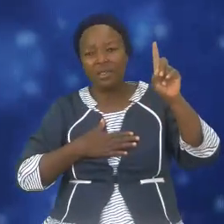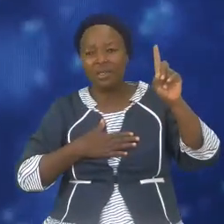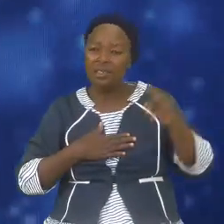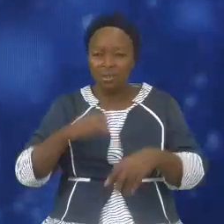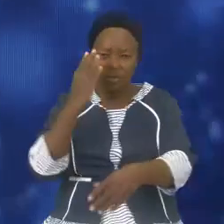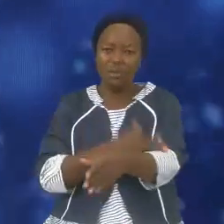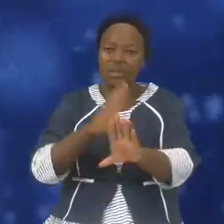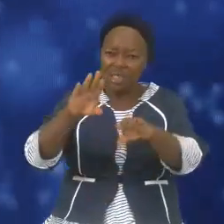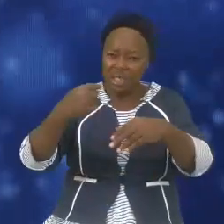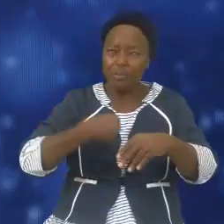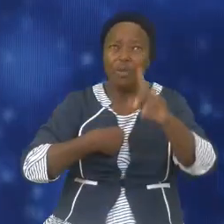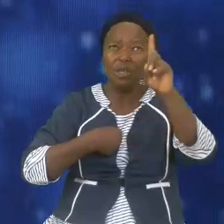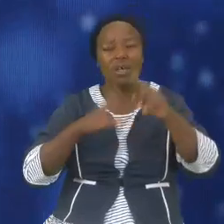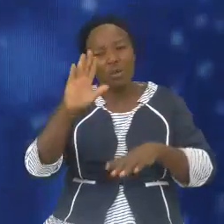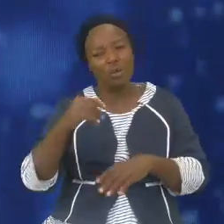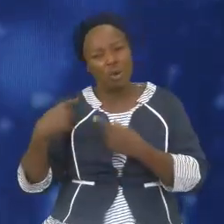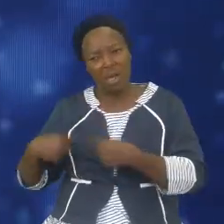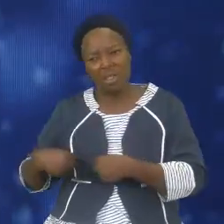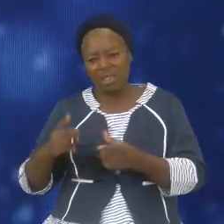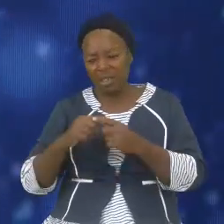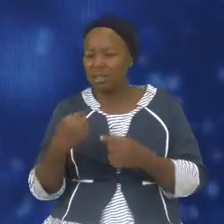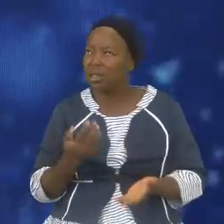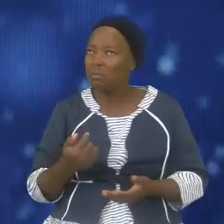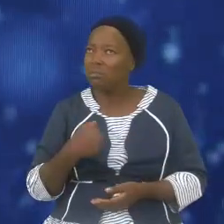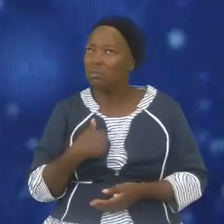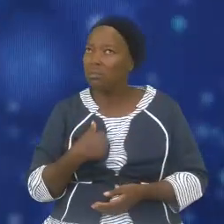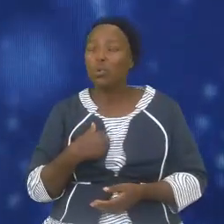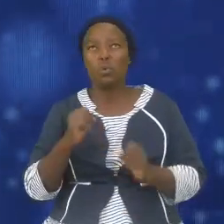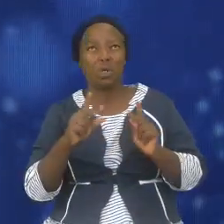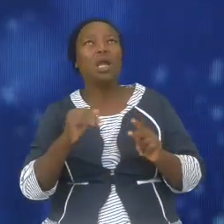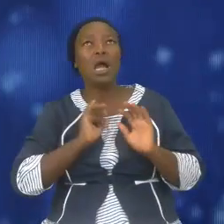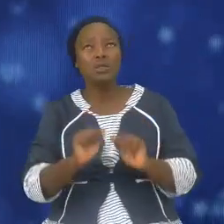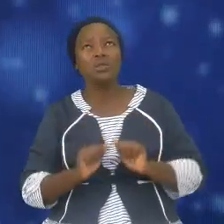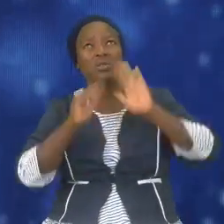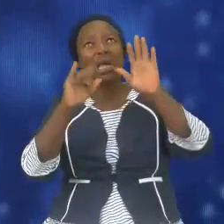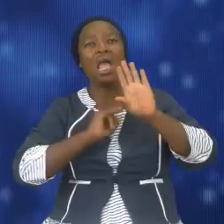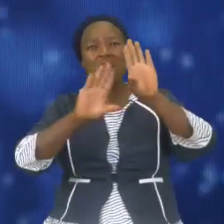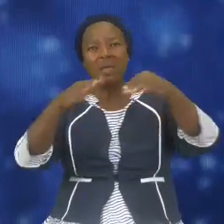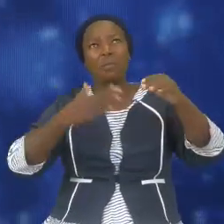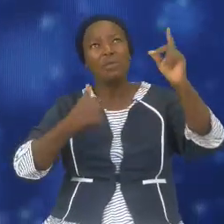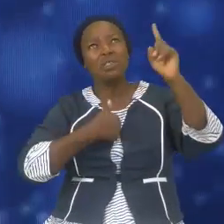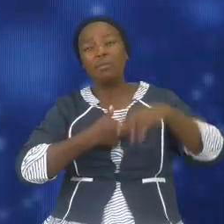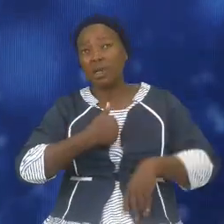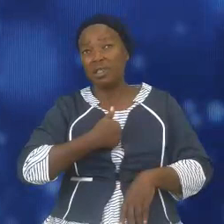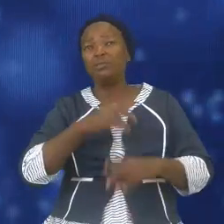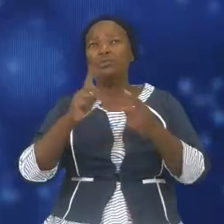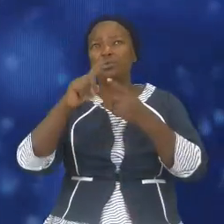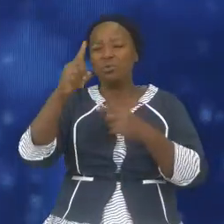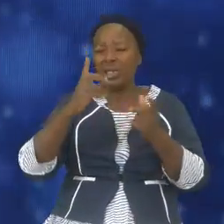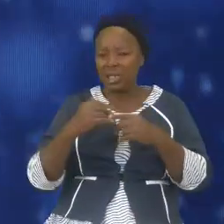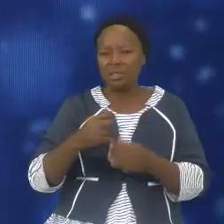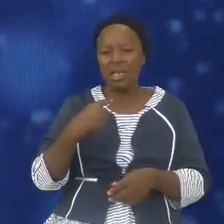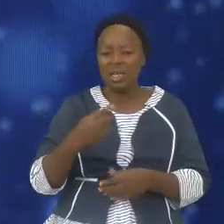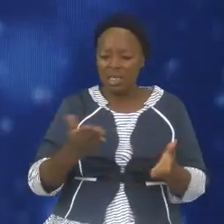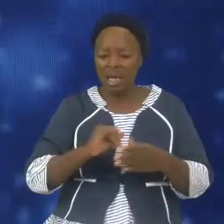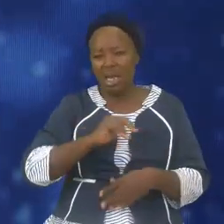and say, I surrender. I give myself unto you. Here I am. And then you are wise now, and you